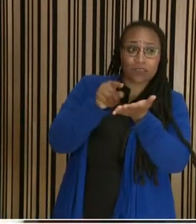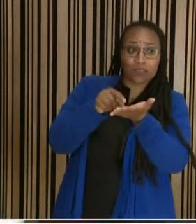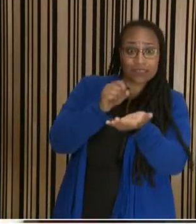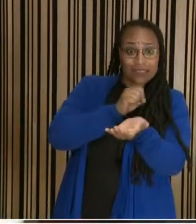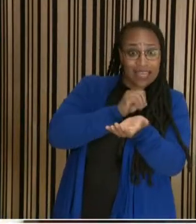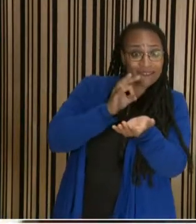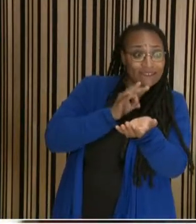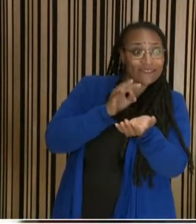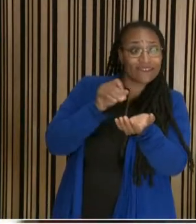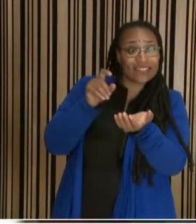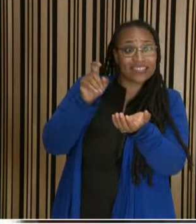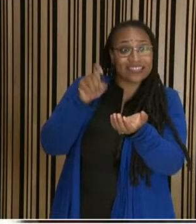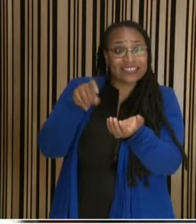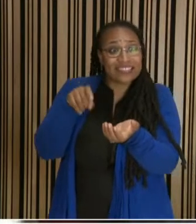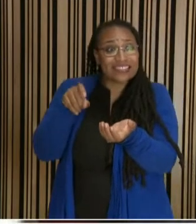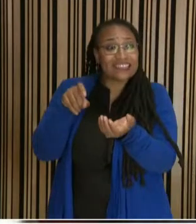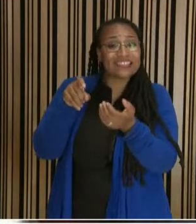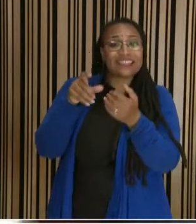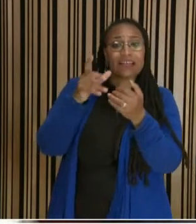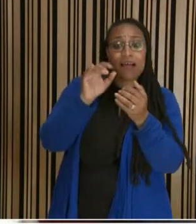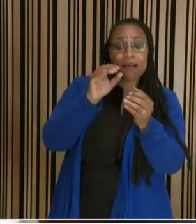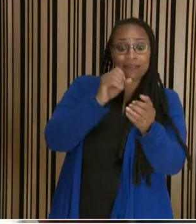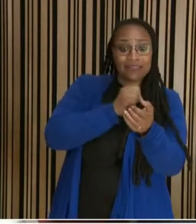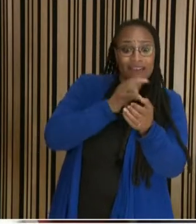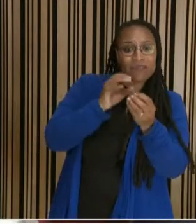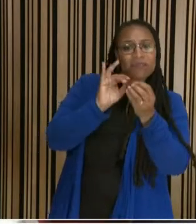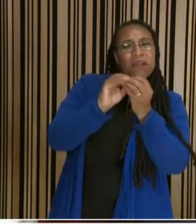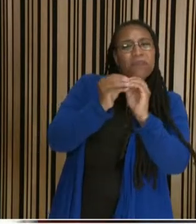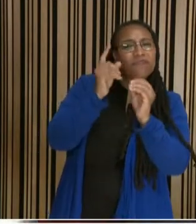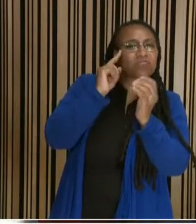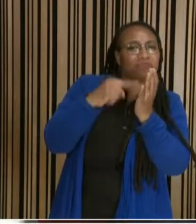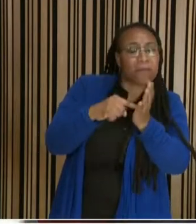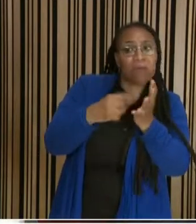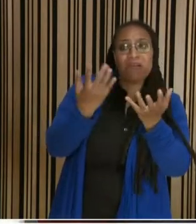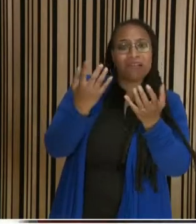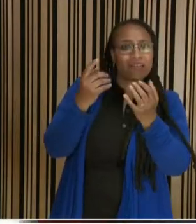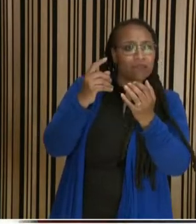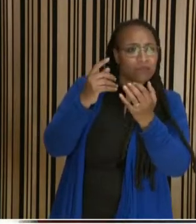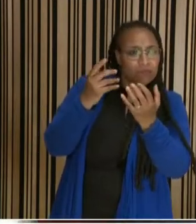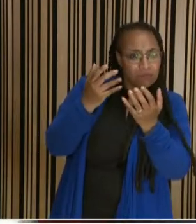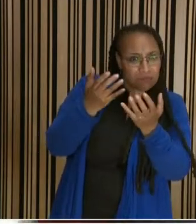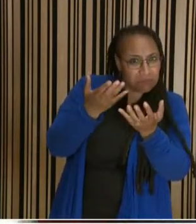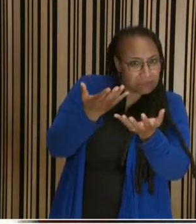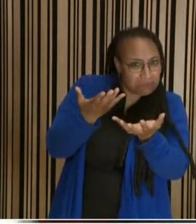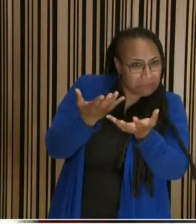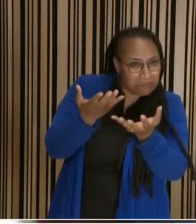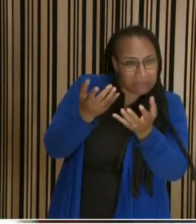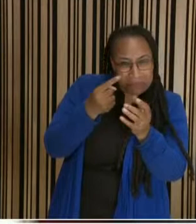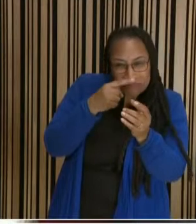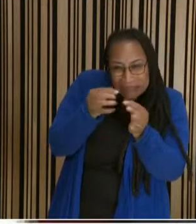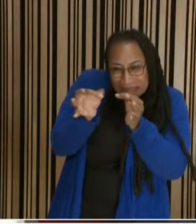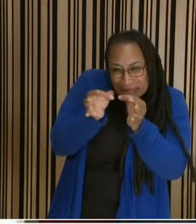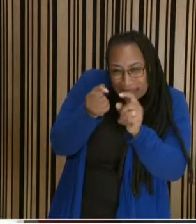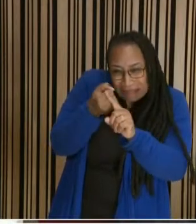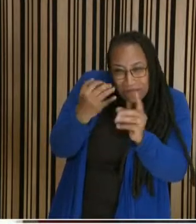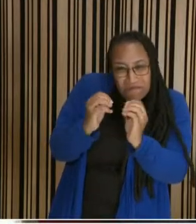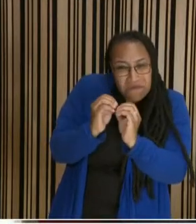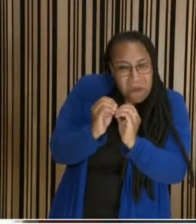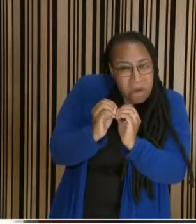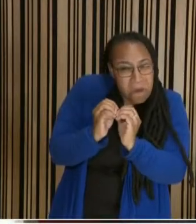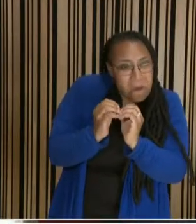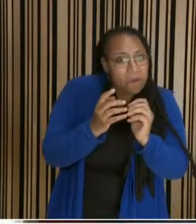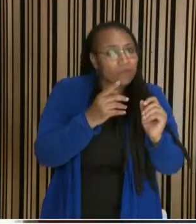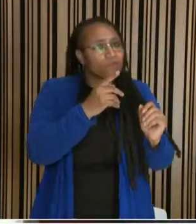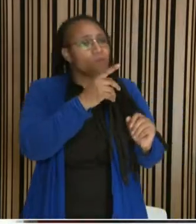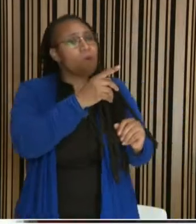of your requests were based on the fact that you are now helping out Metro with security? Well, it has nothing to do with